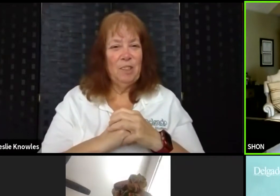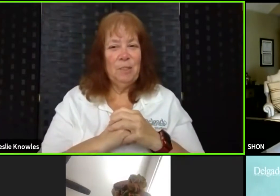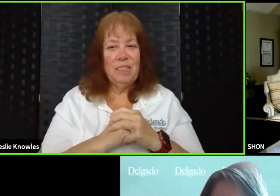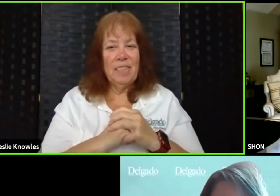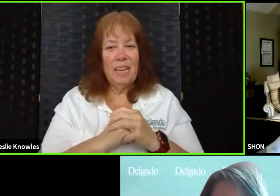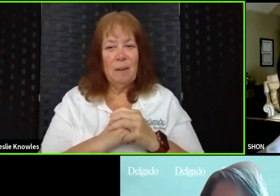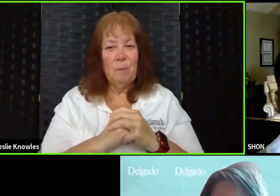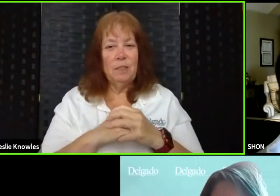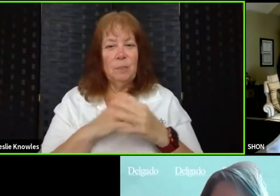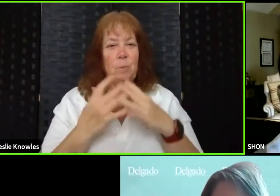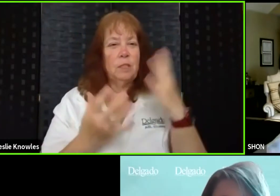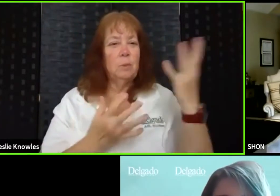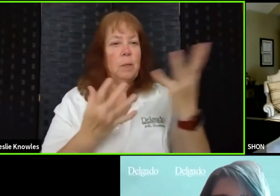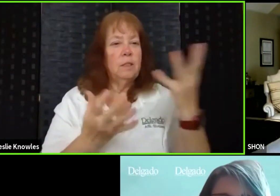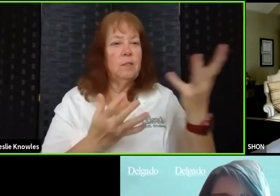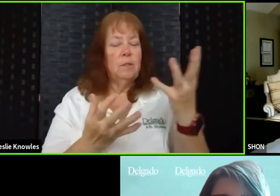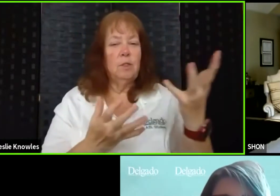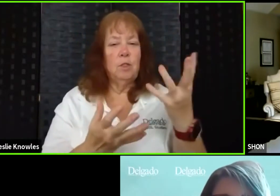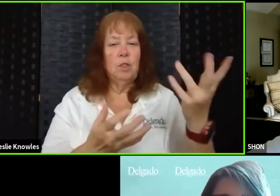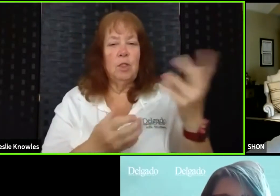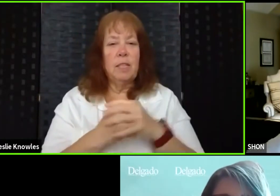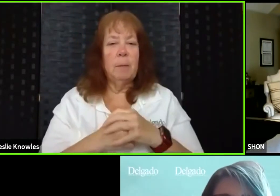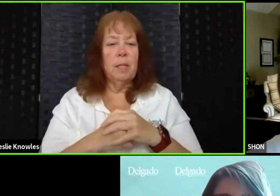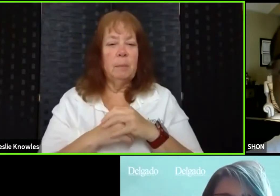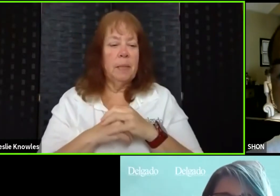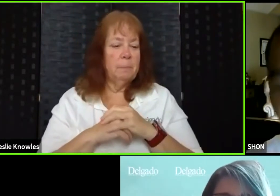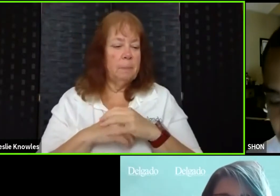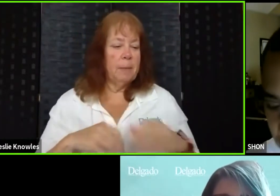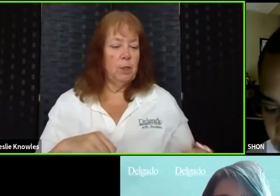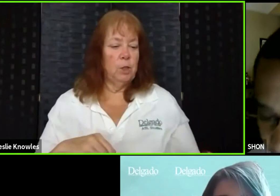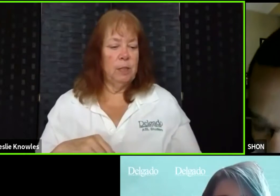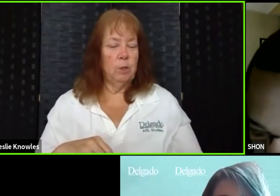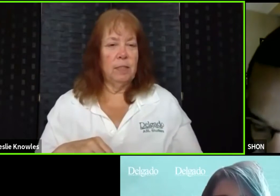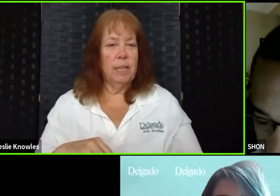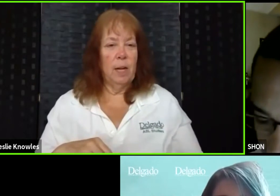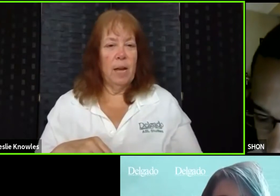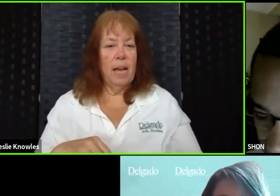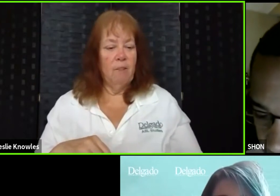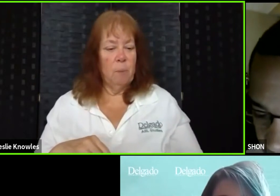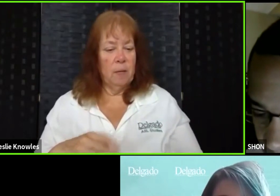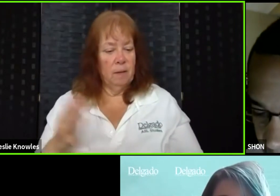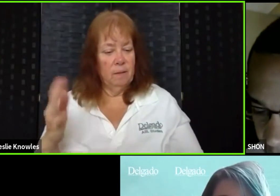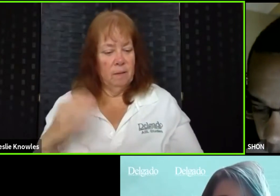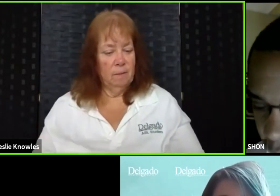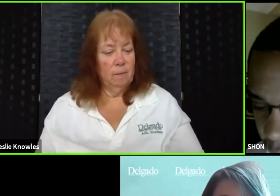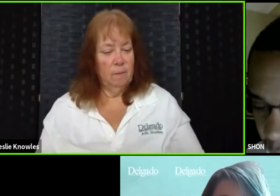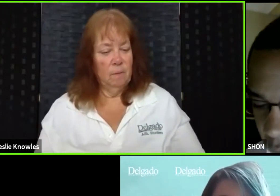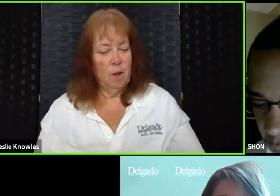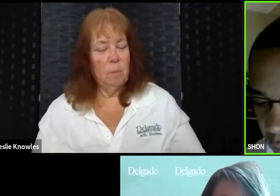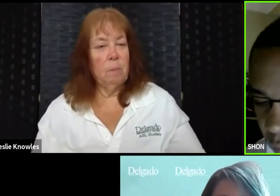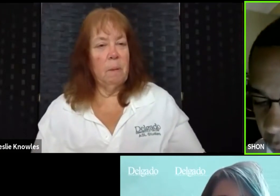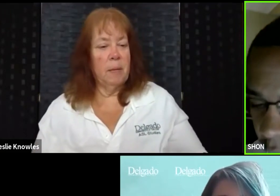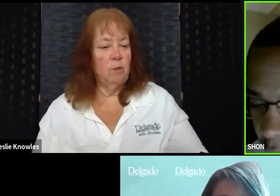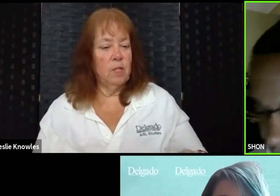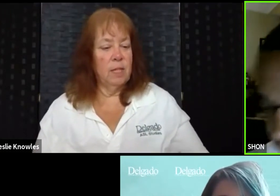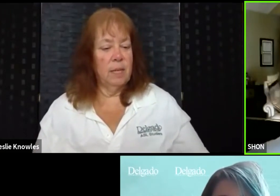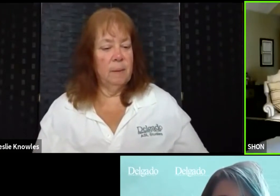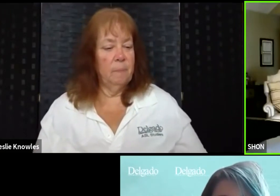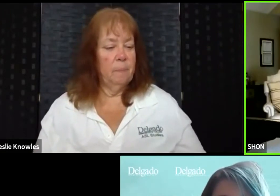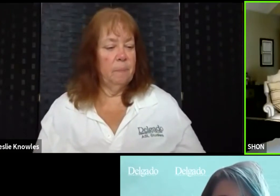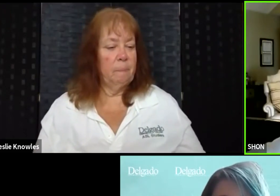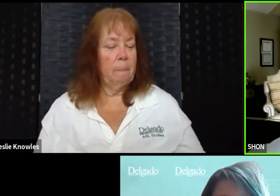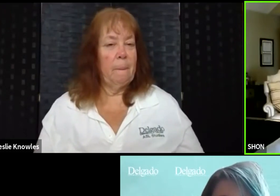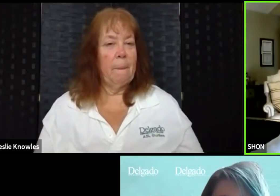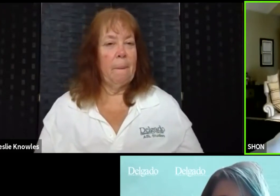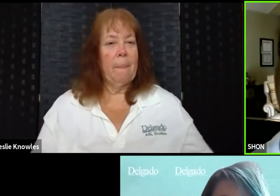How are y'all doing today? What? Deshaun, tell me a little bit about your interest. And I know I have, but other people.